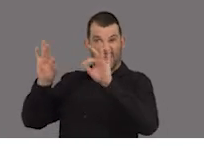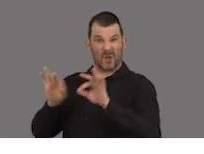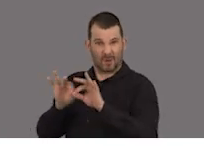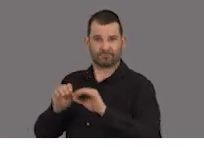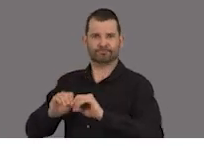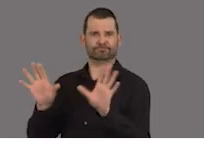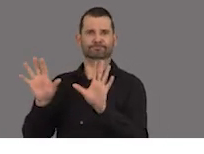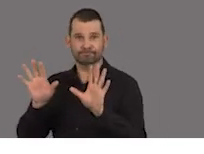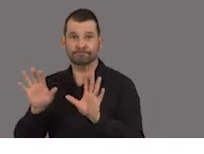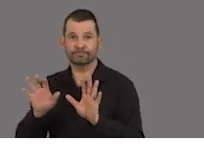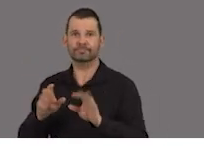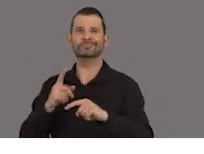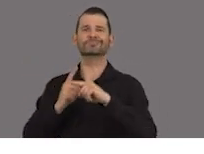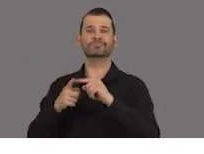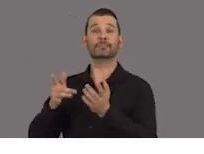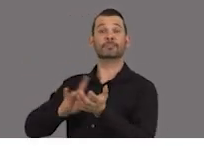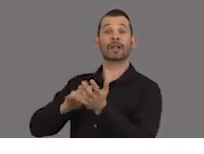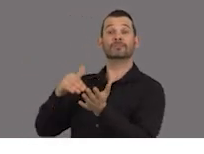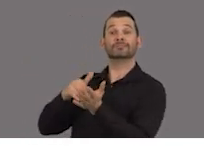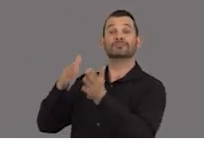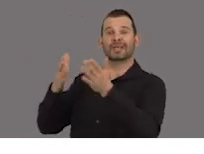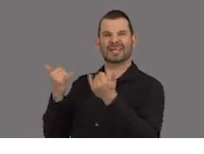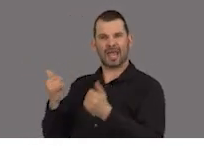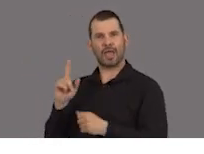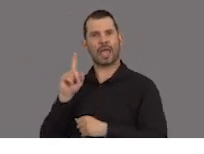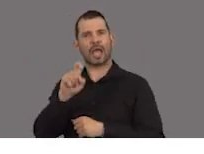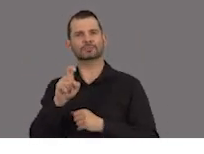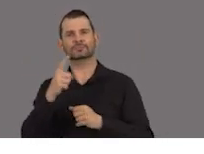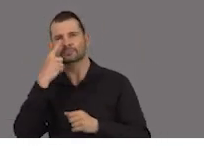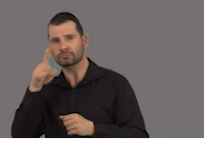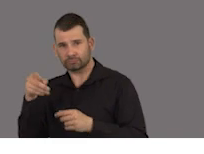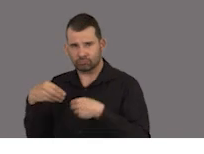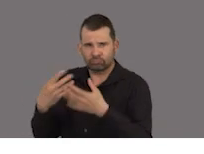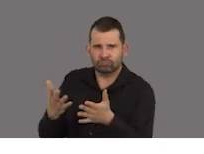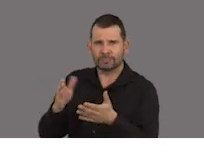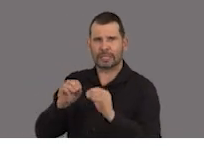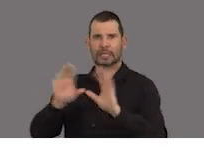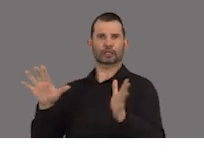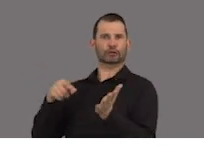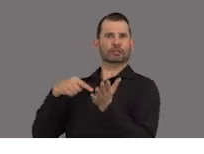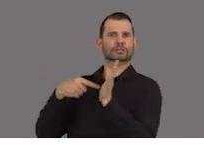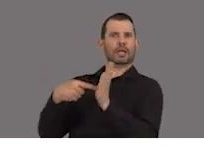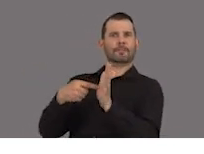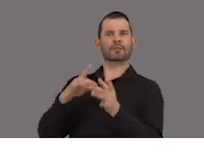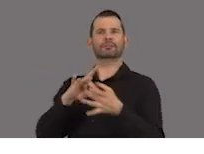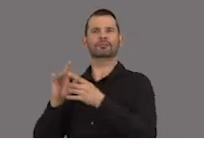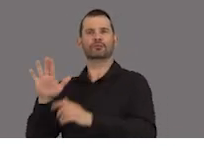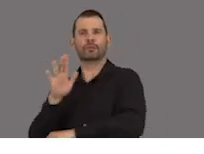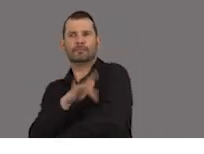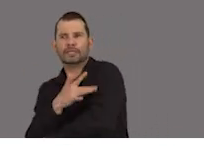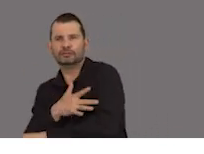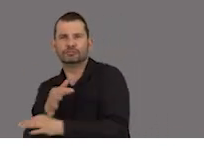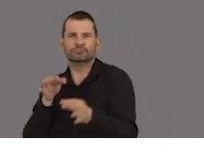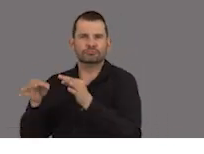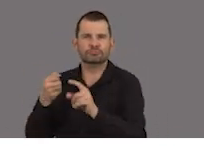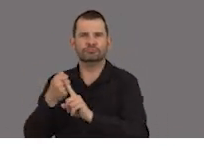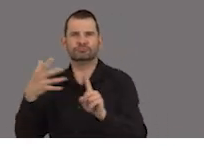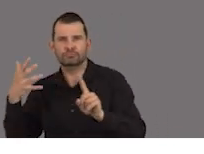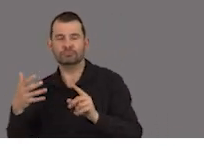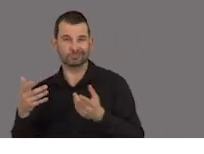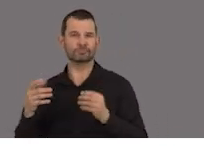form. And medical practitioners are now asked to provide clear examples related to their patient.